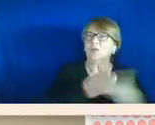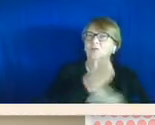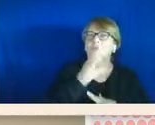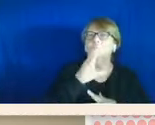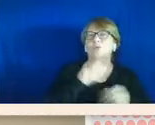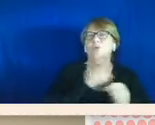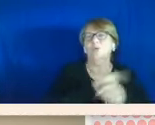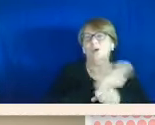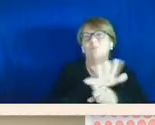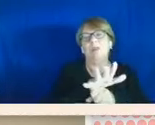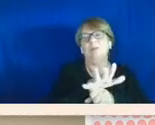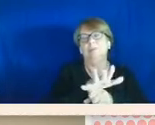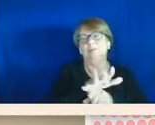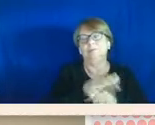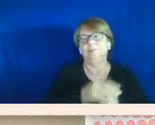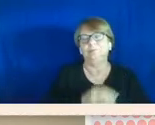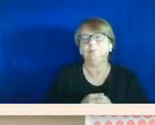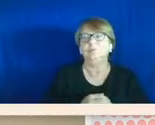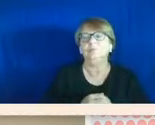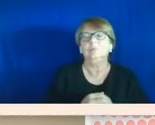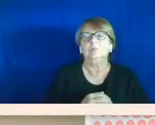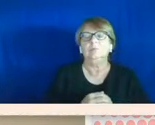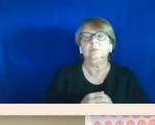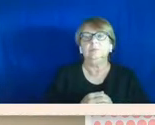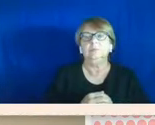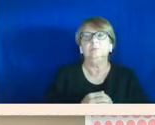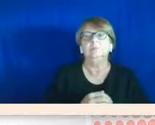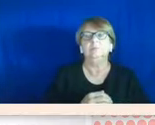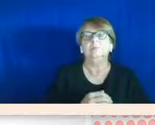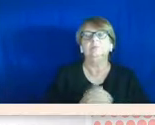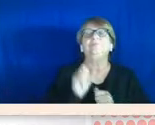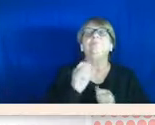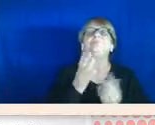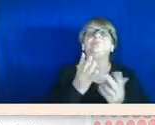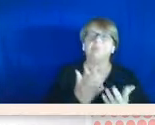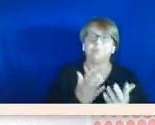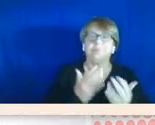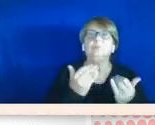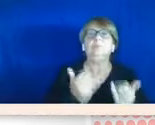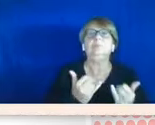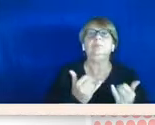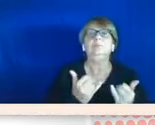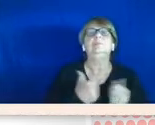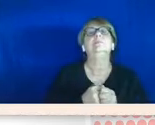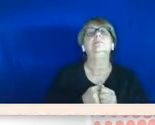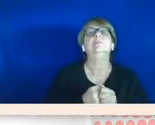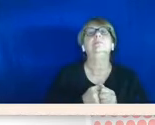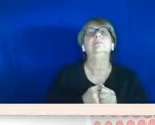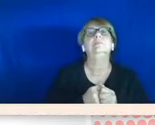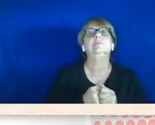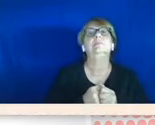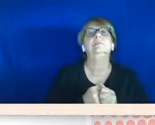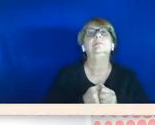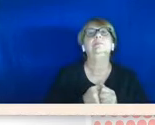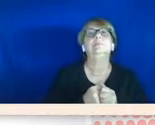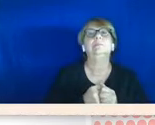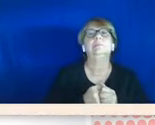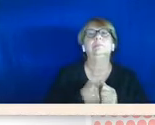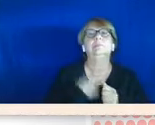pandemic. And with that, I believe that it is now time